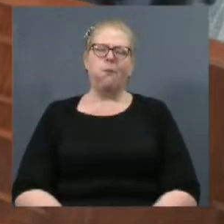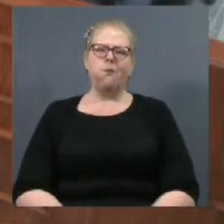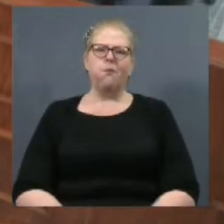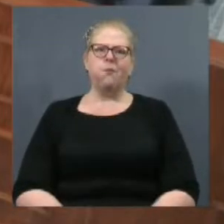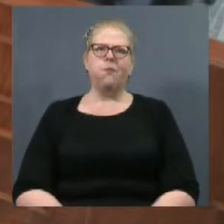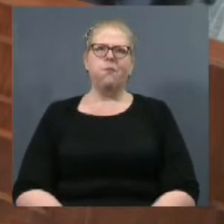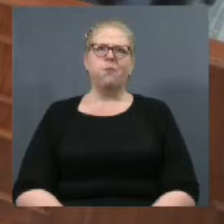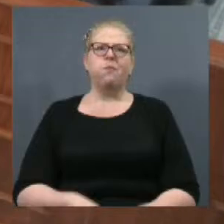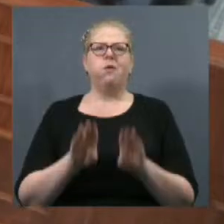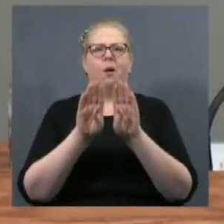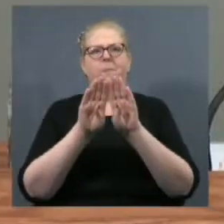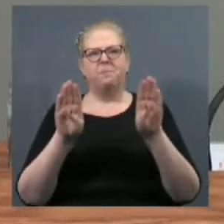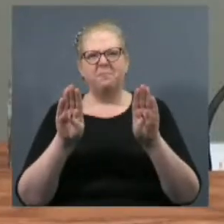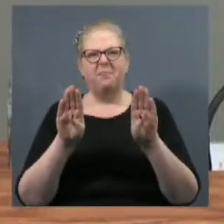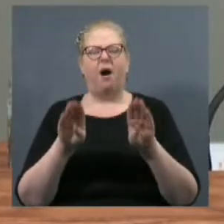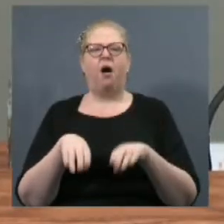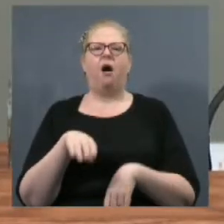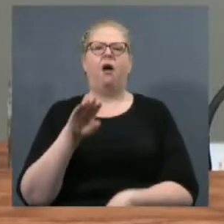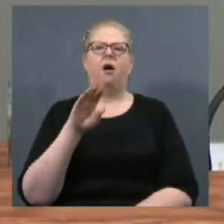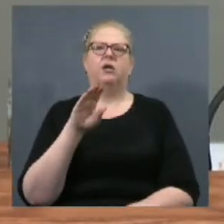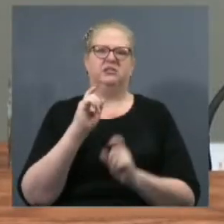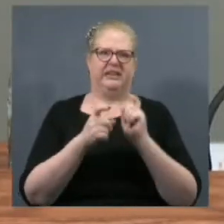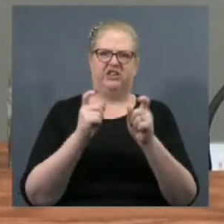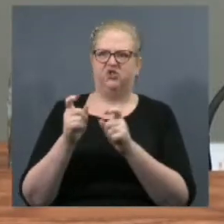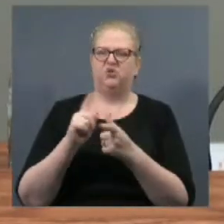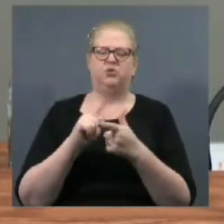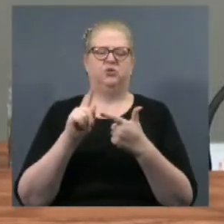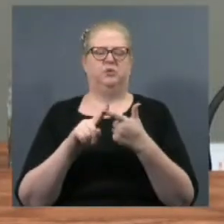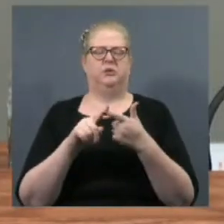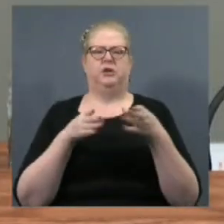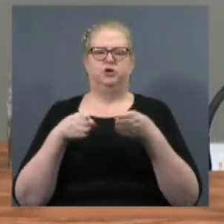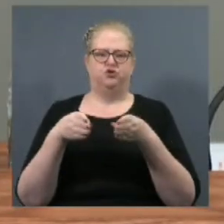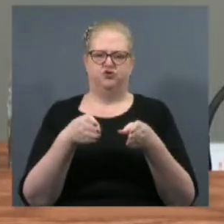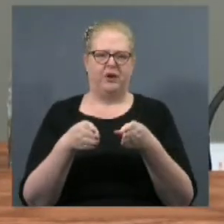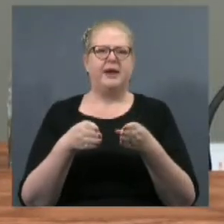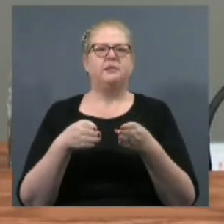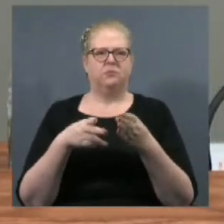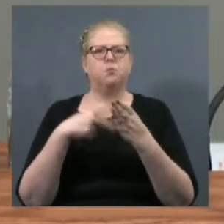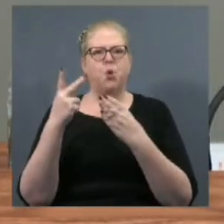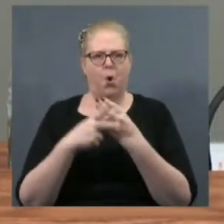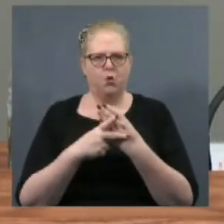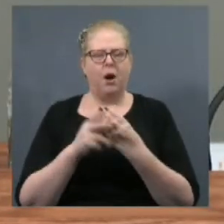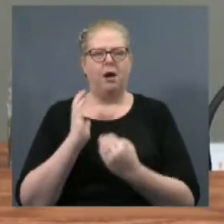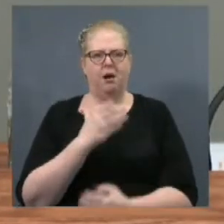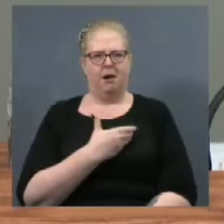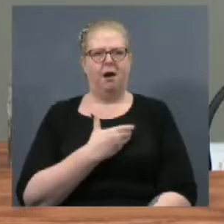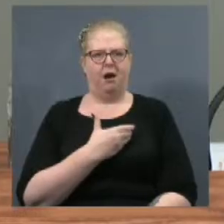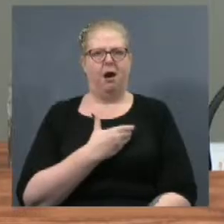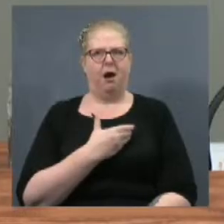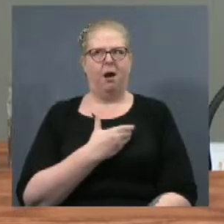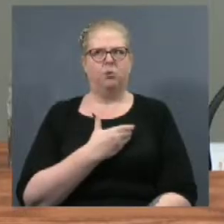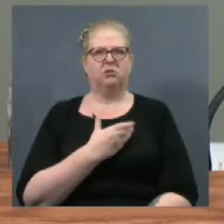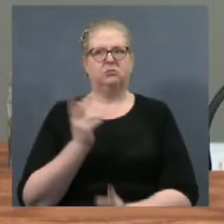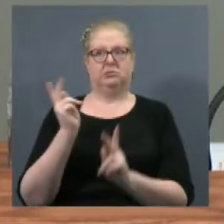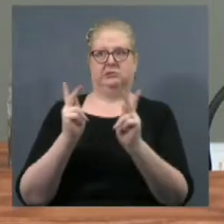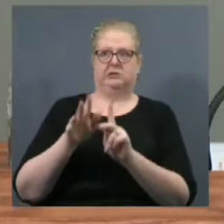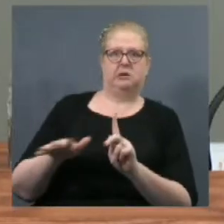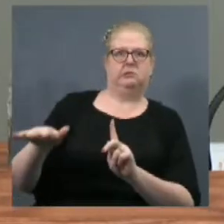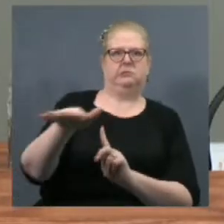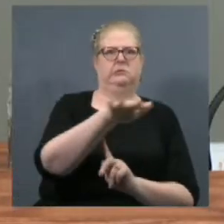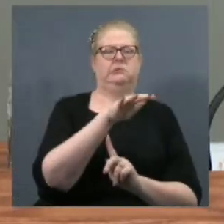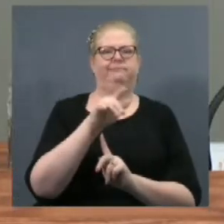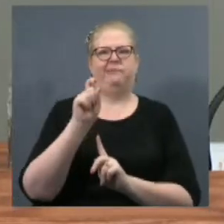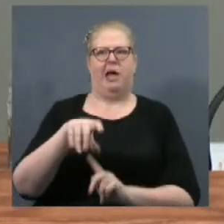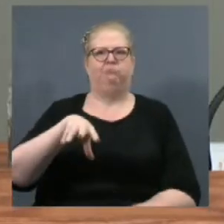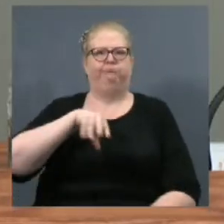With the bond issues and with the street programs that our citizens have had to live with in the